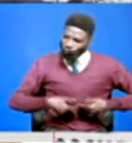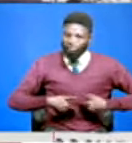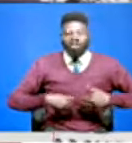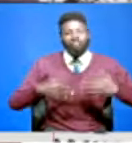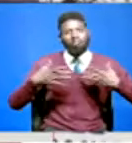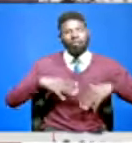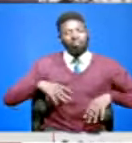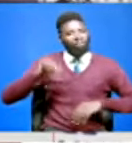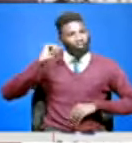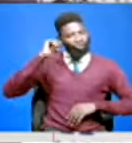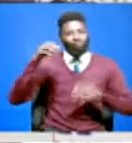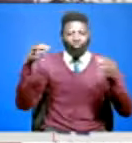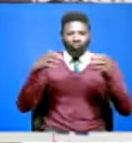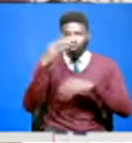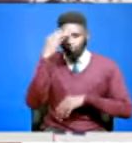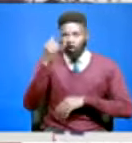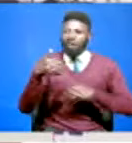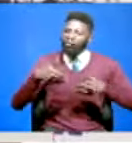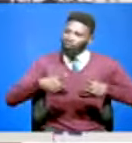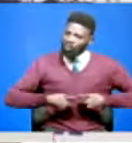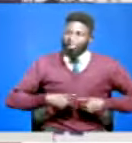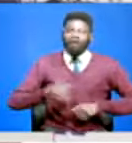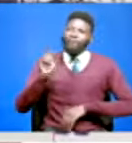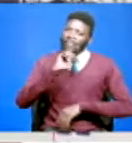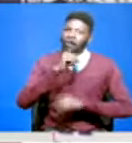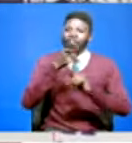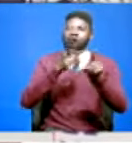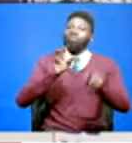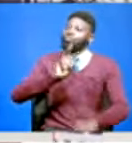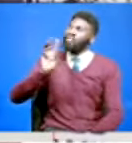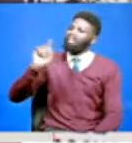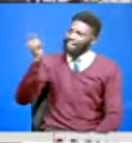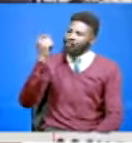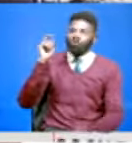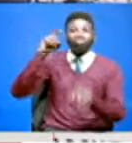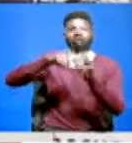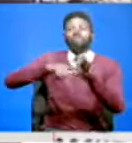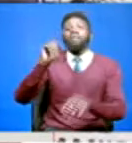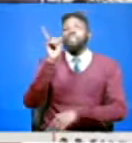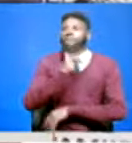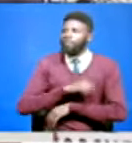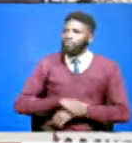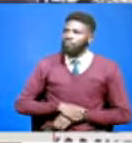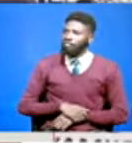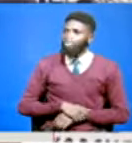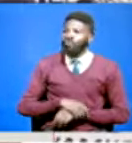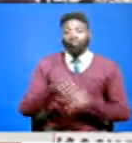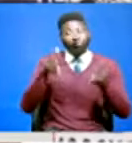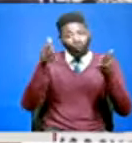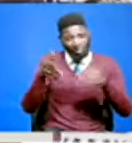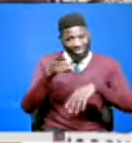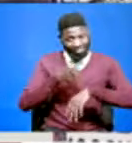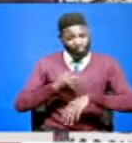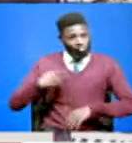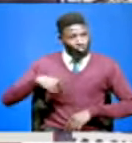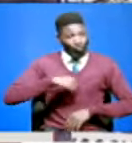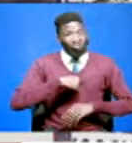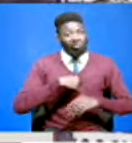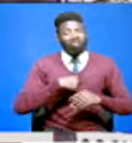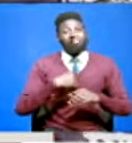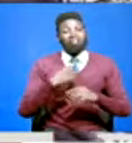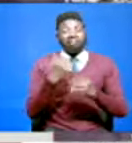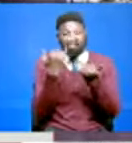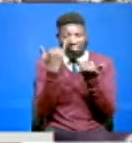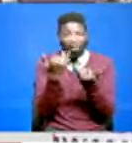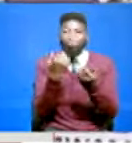muliweza kuleta the youngest MP from Western Kenya. Na leo tunavyoongea hivi sasa,